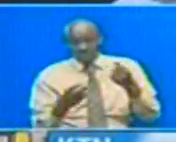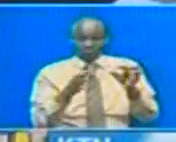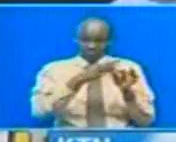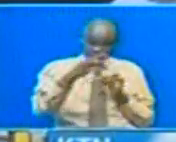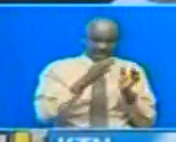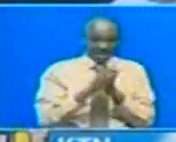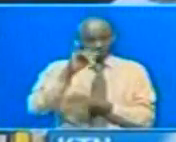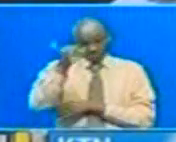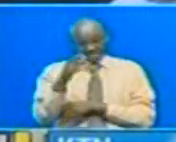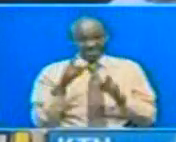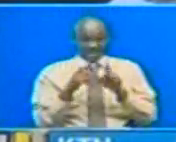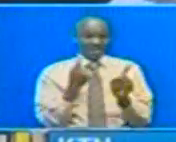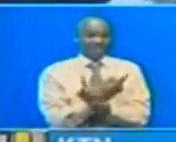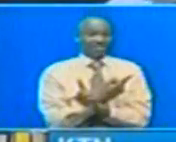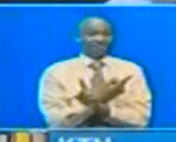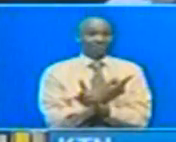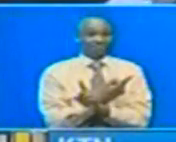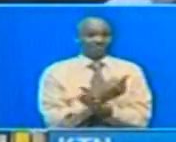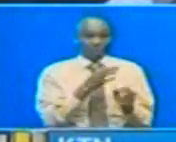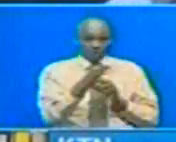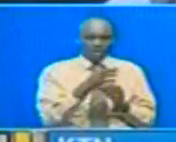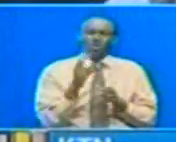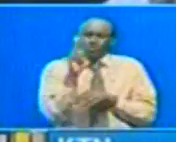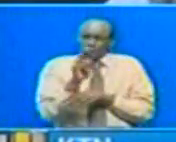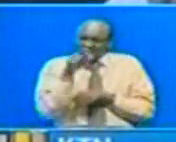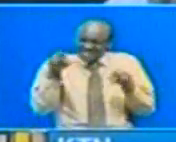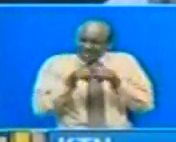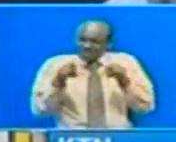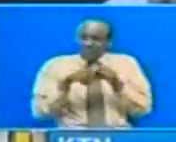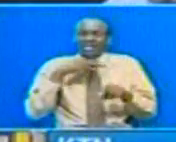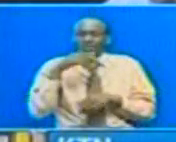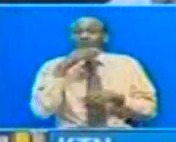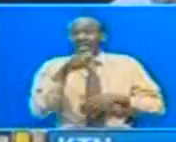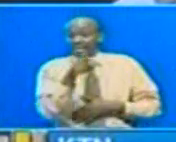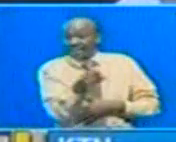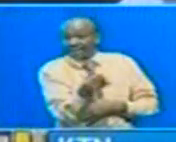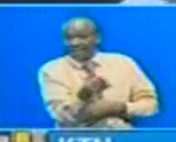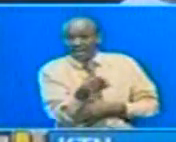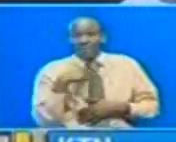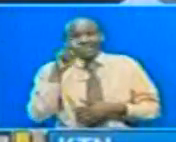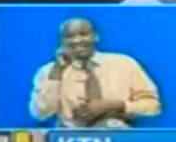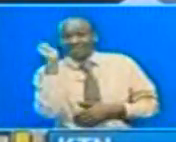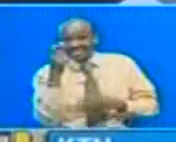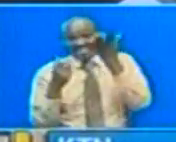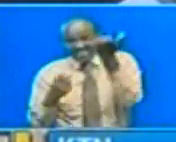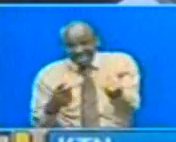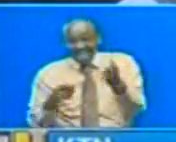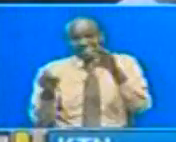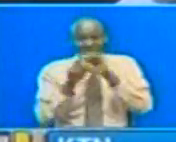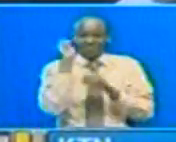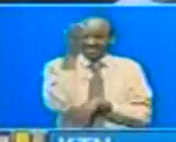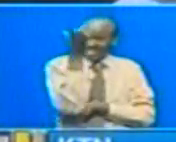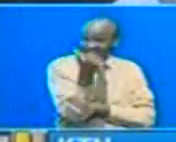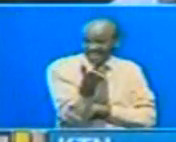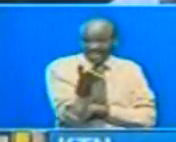and the coalition which is in government, to use this Fidel's death, because I can see the president and the deputy president have